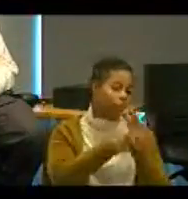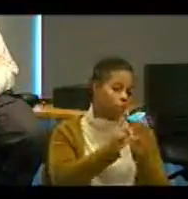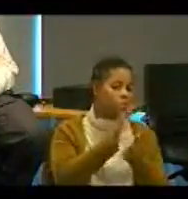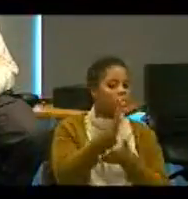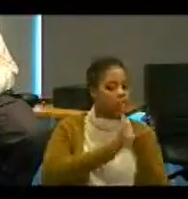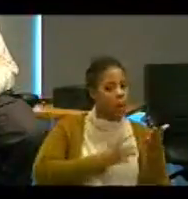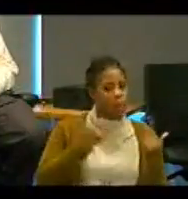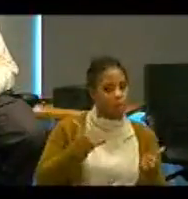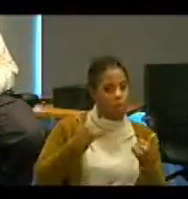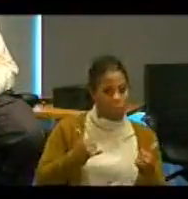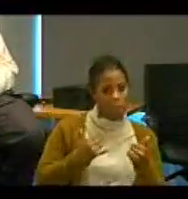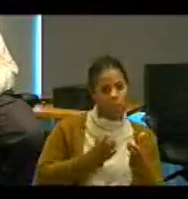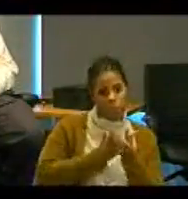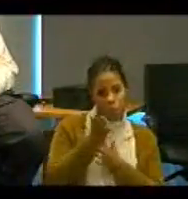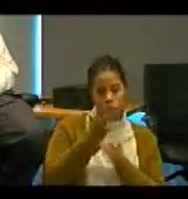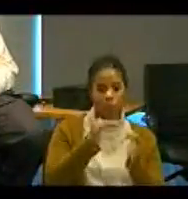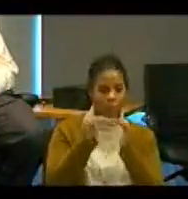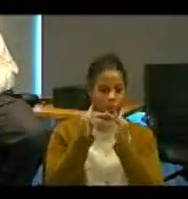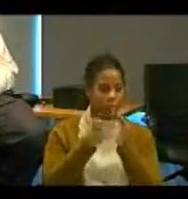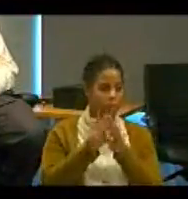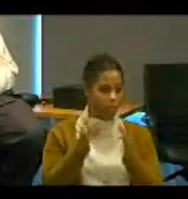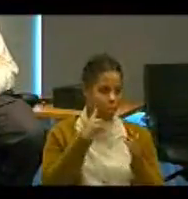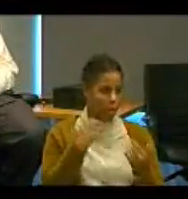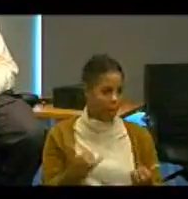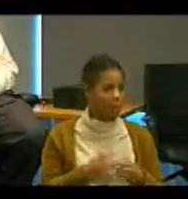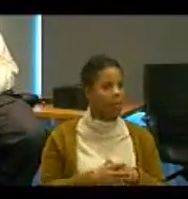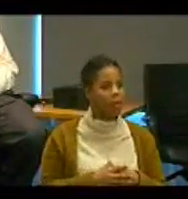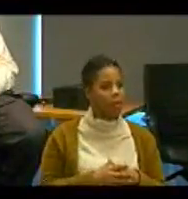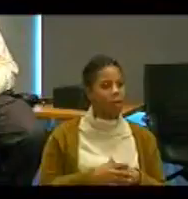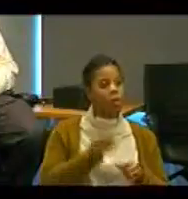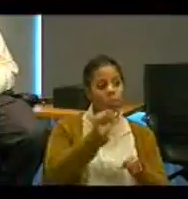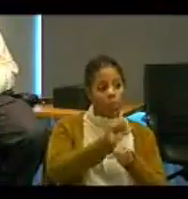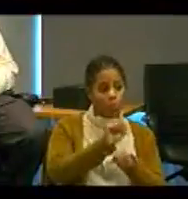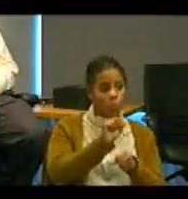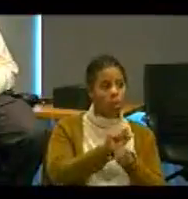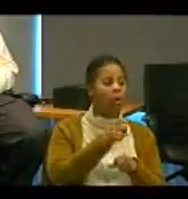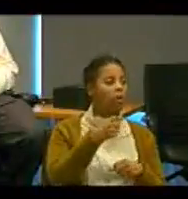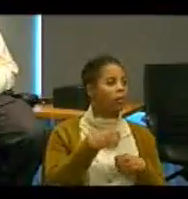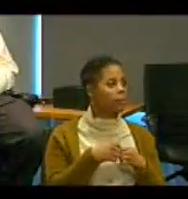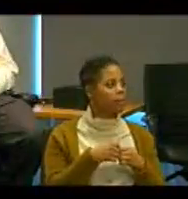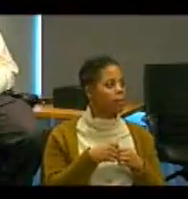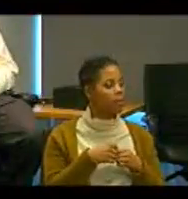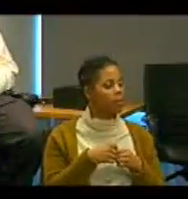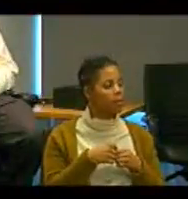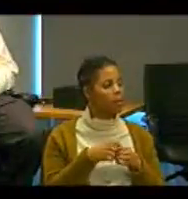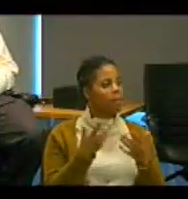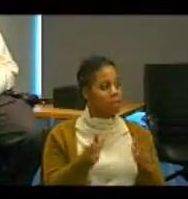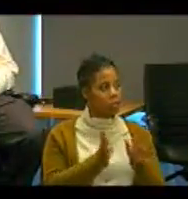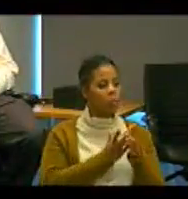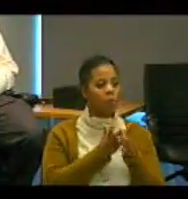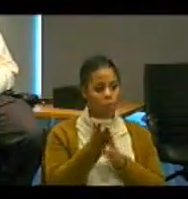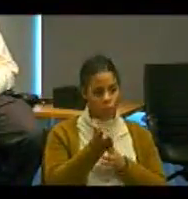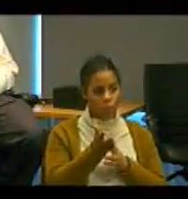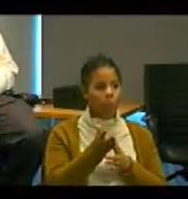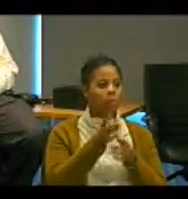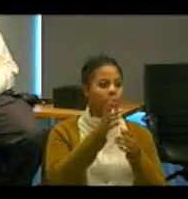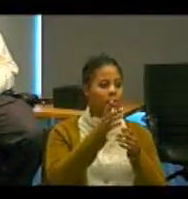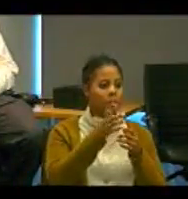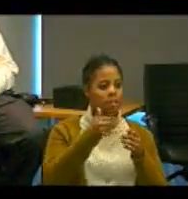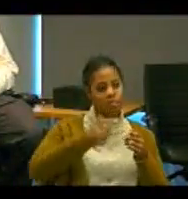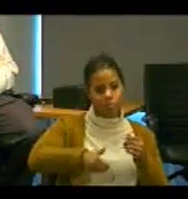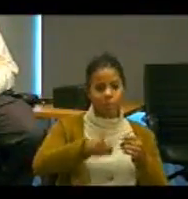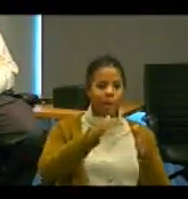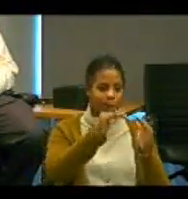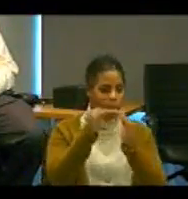to this topic. The work that I'm presenting in regards to disability identification has gone through a series of peer review processes